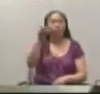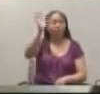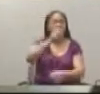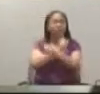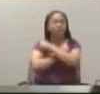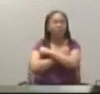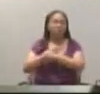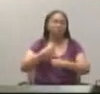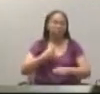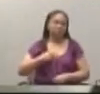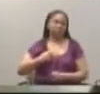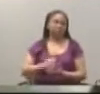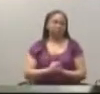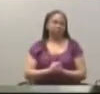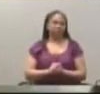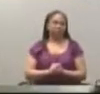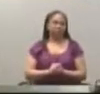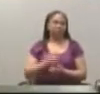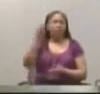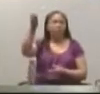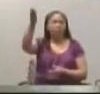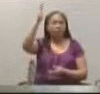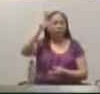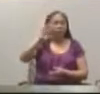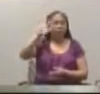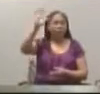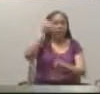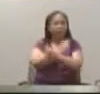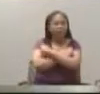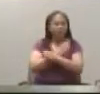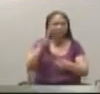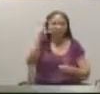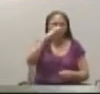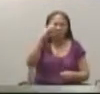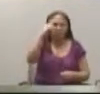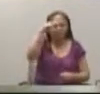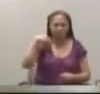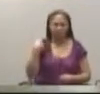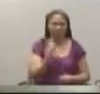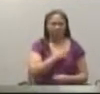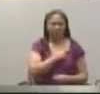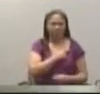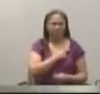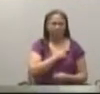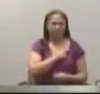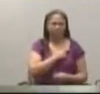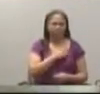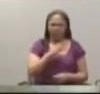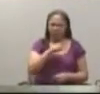for us. Did you ever think about that? We think we're the ones looking for God.